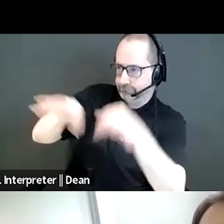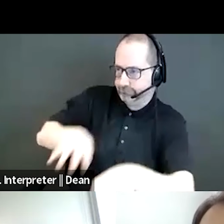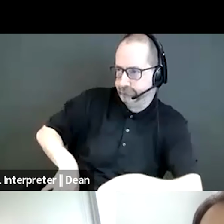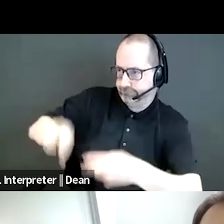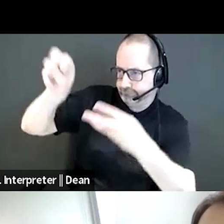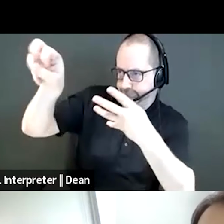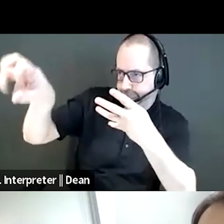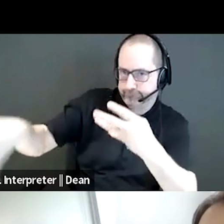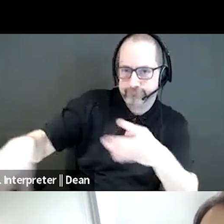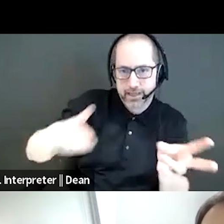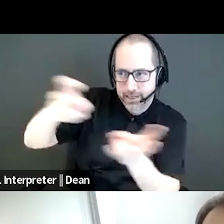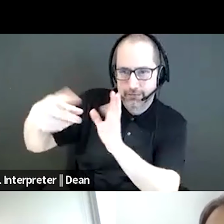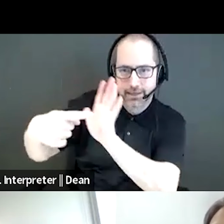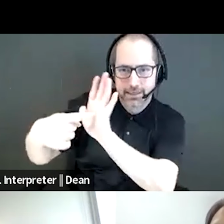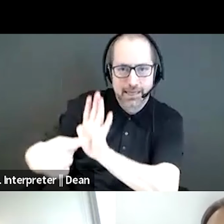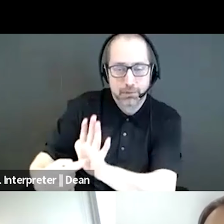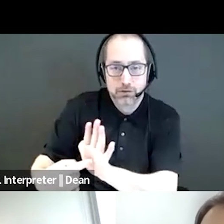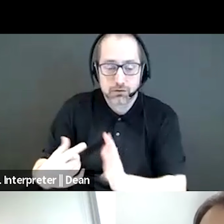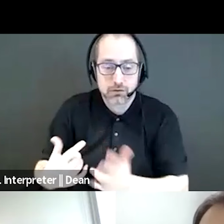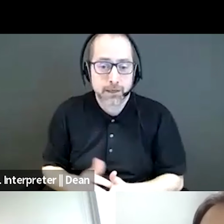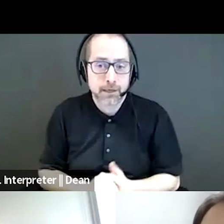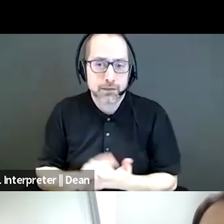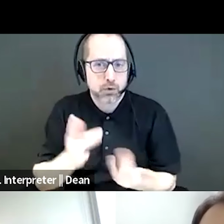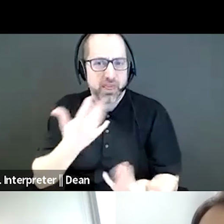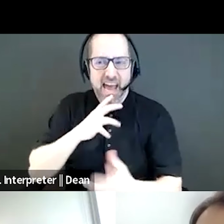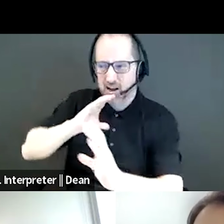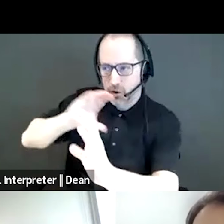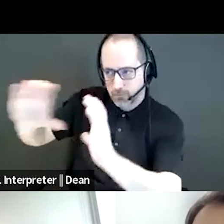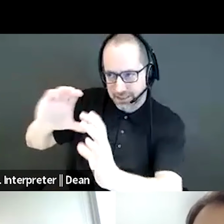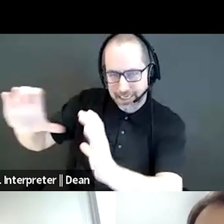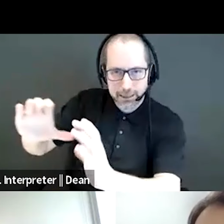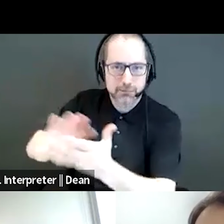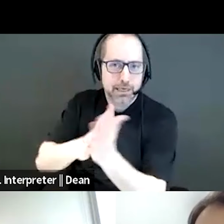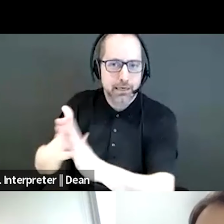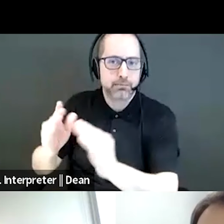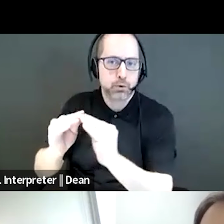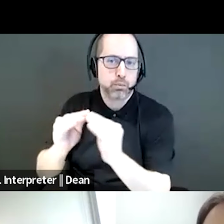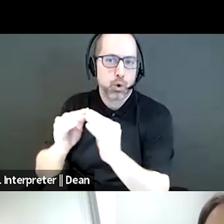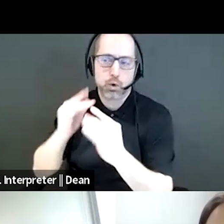resource to the conversation and likely will end in a more successful interview. So